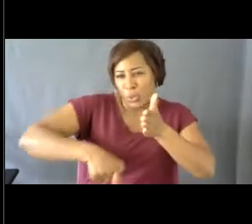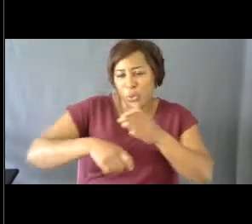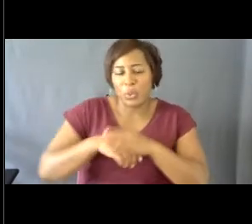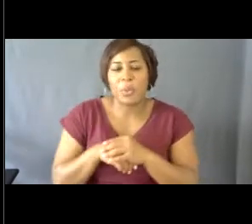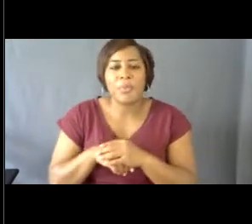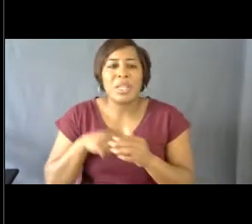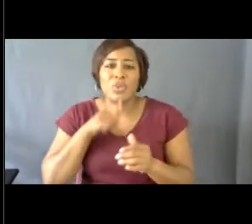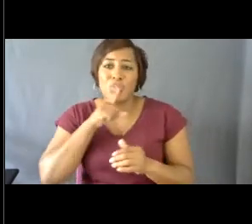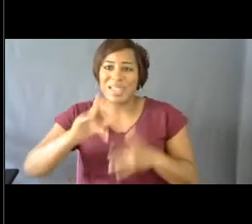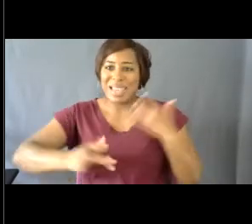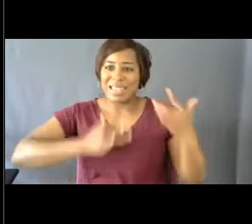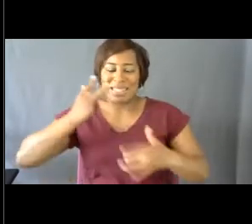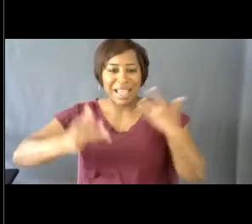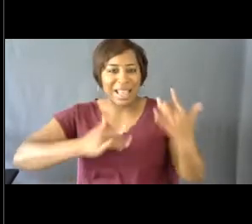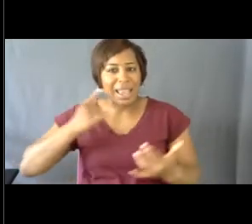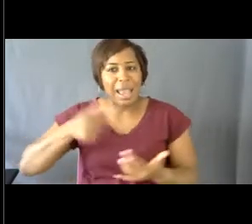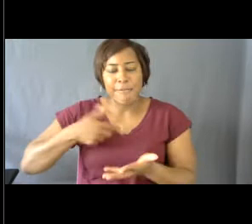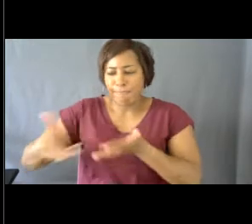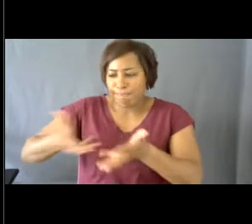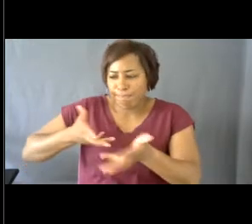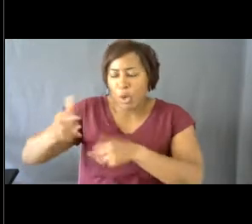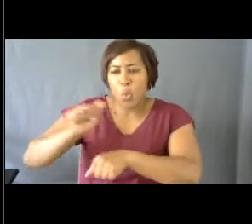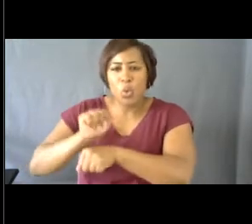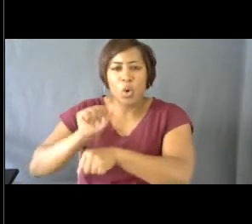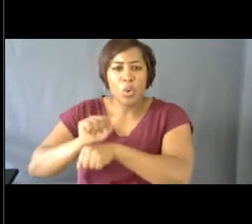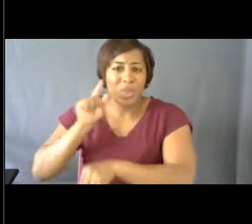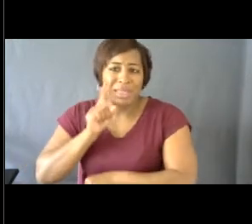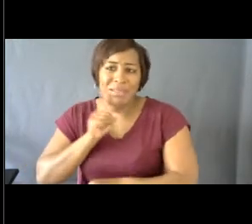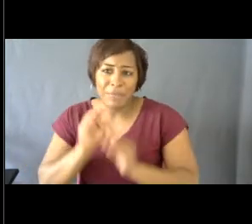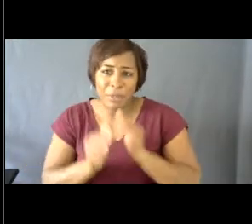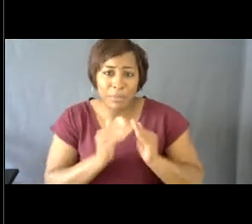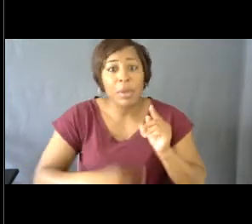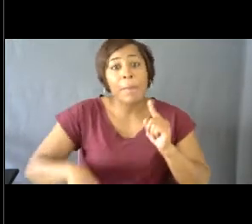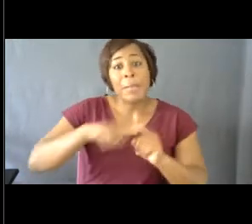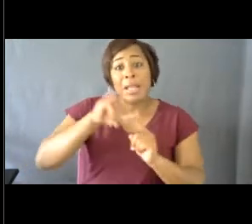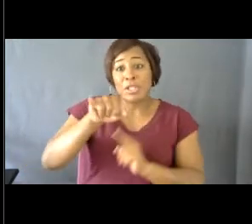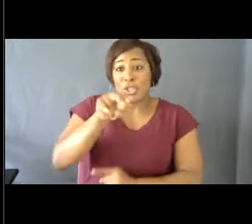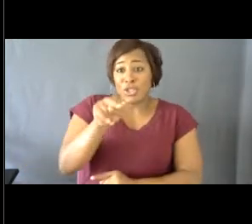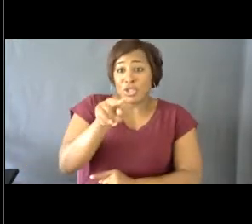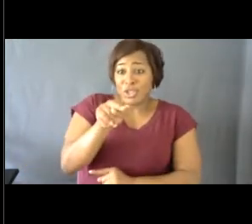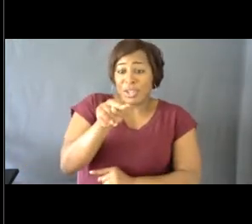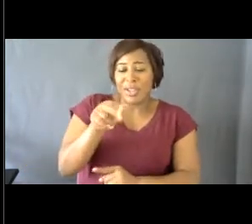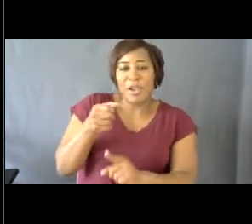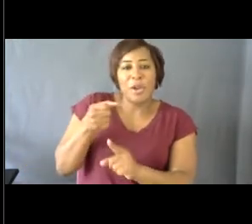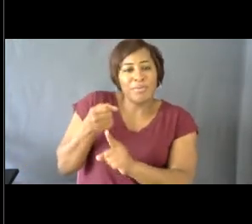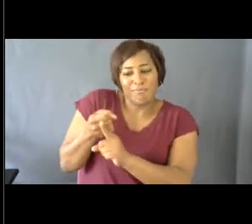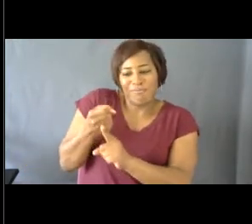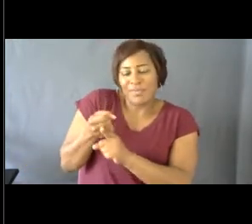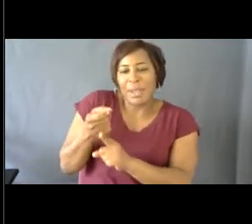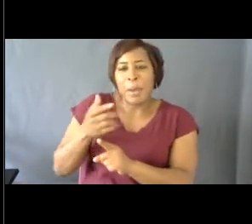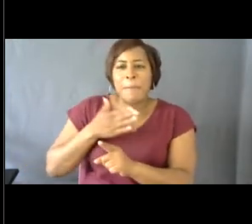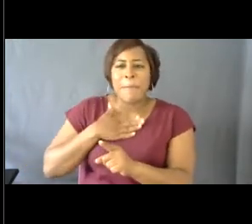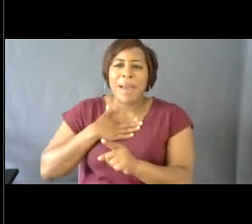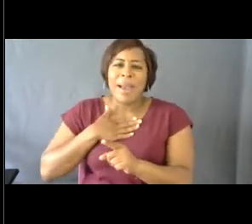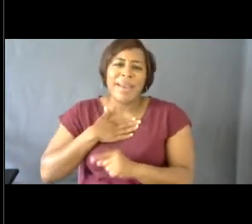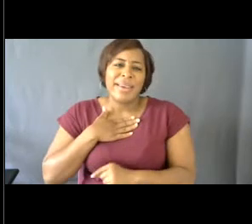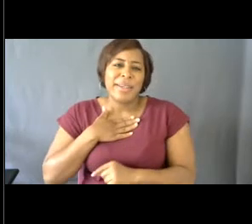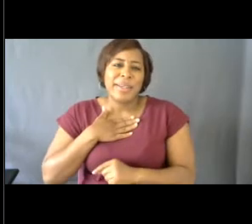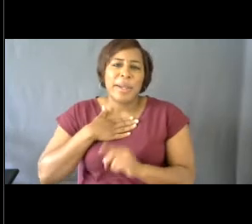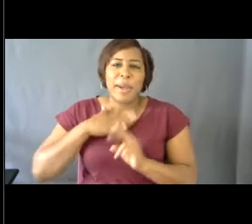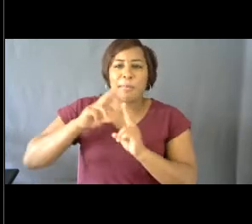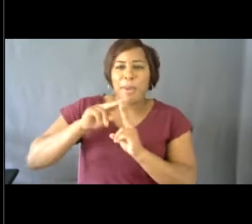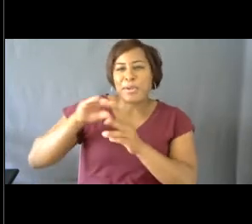spent a lot of time working with the deaf myself, and in particular with Jen, who is somebody who's been my partner in